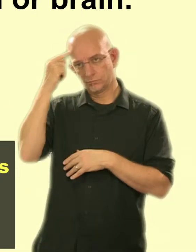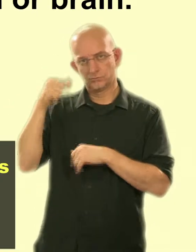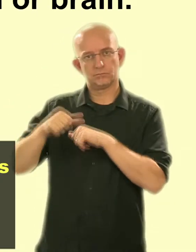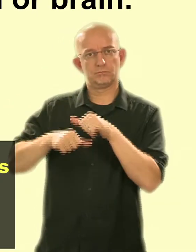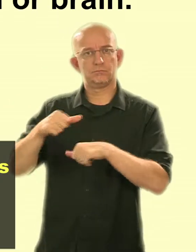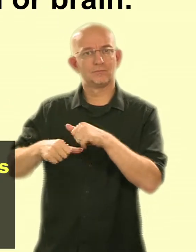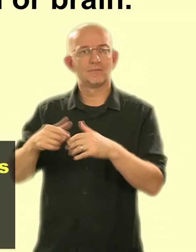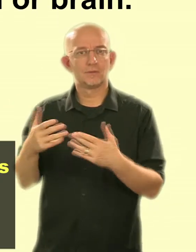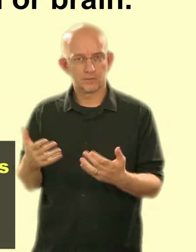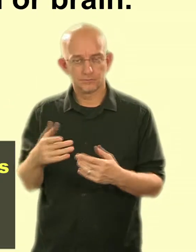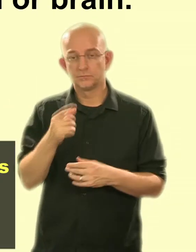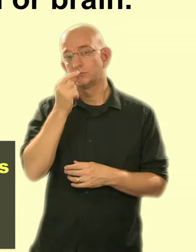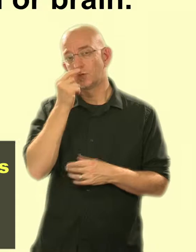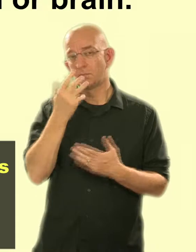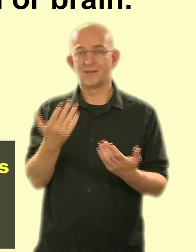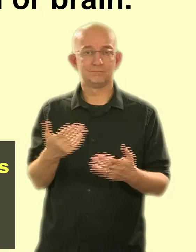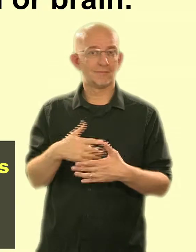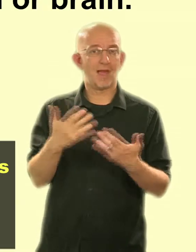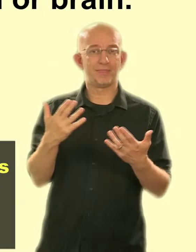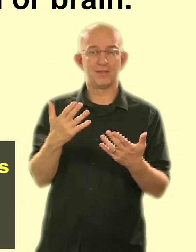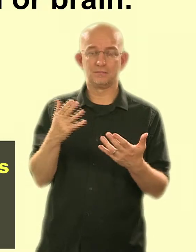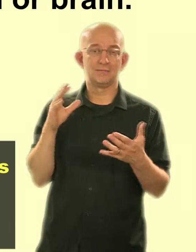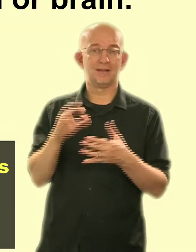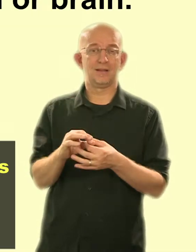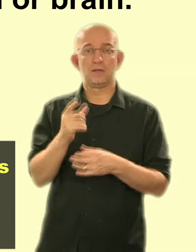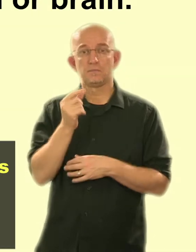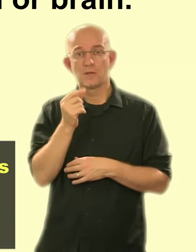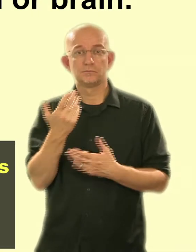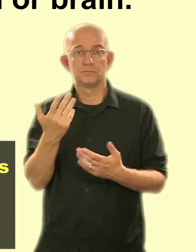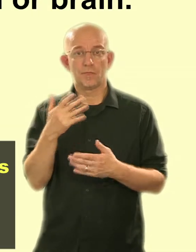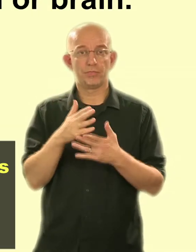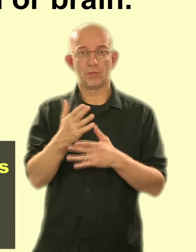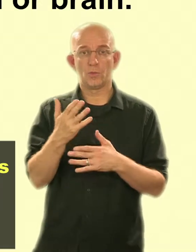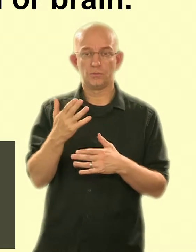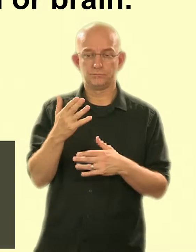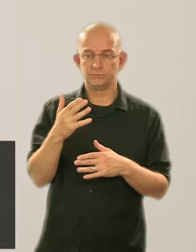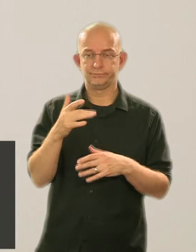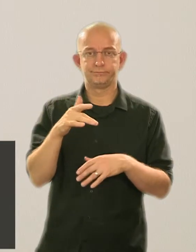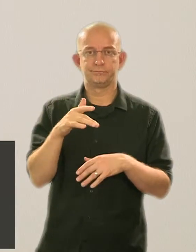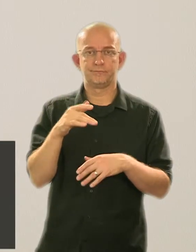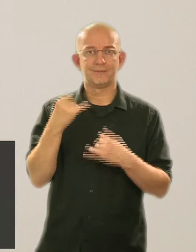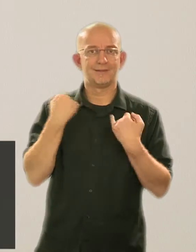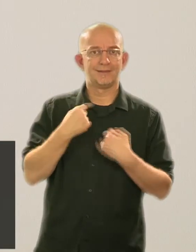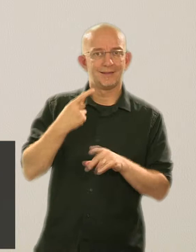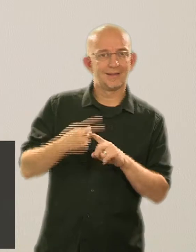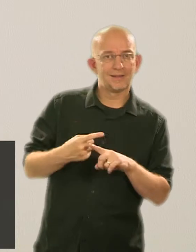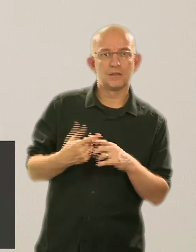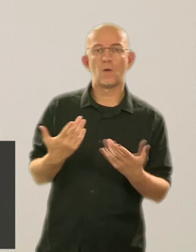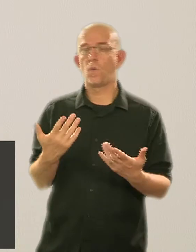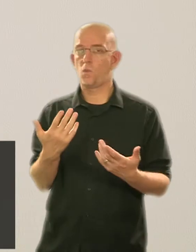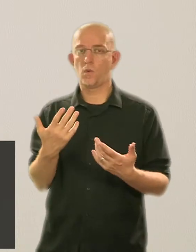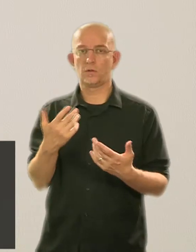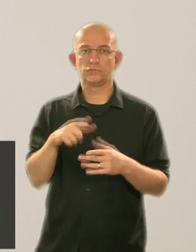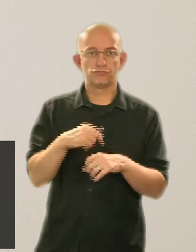impairment of or disturbance in the functioning of the mind or brain. This could be caused